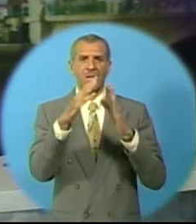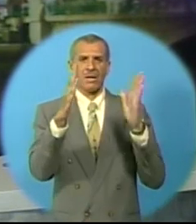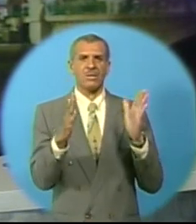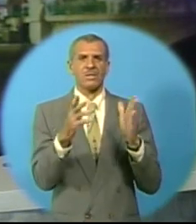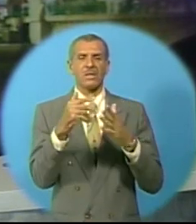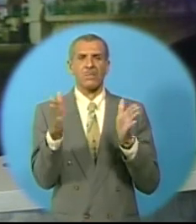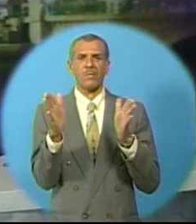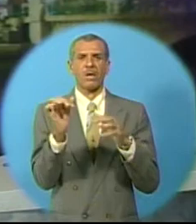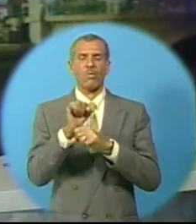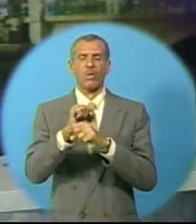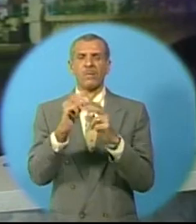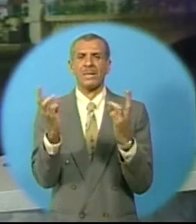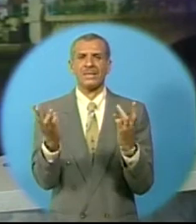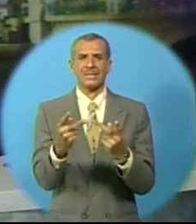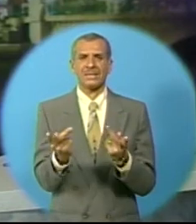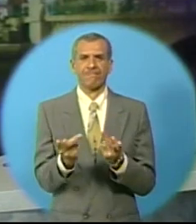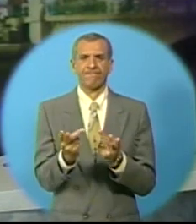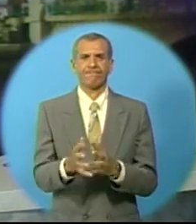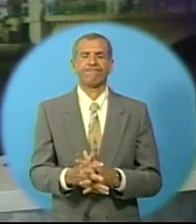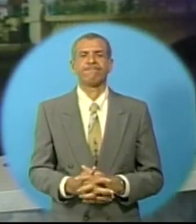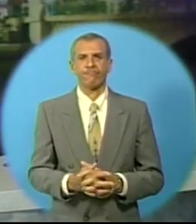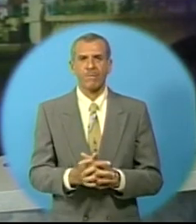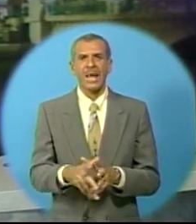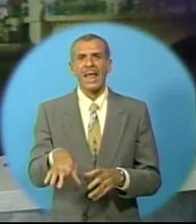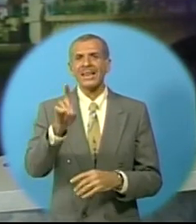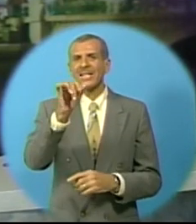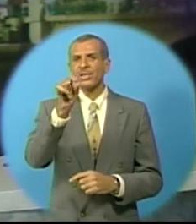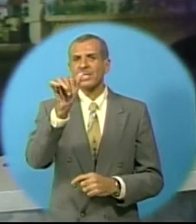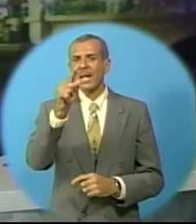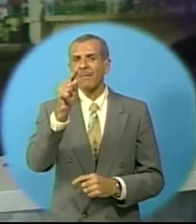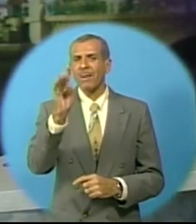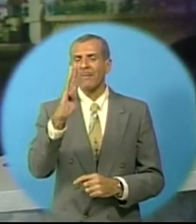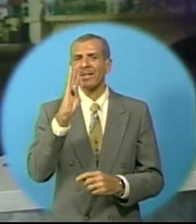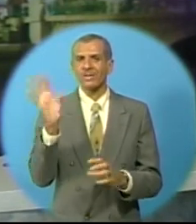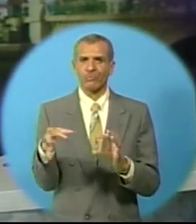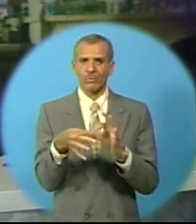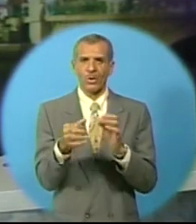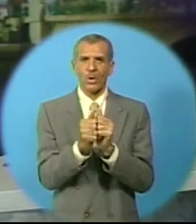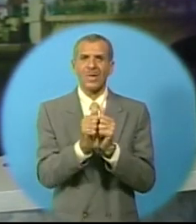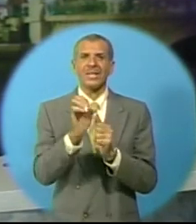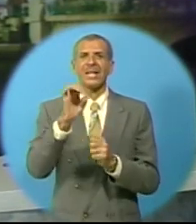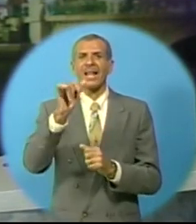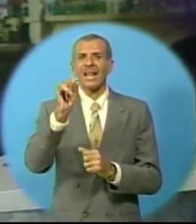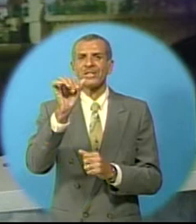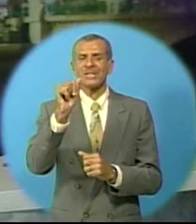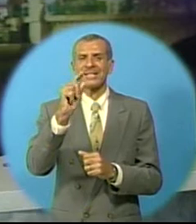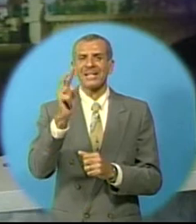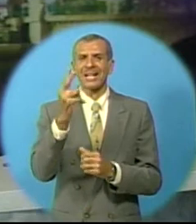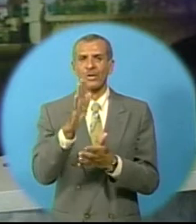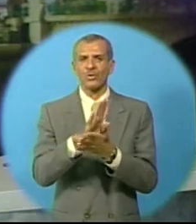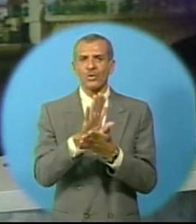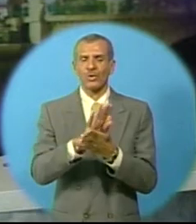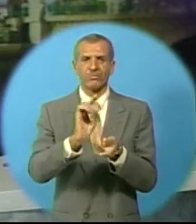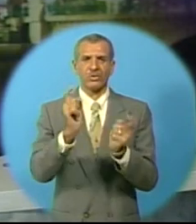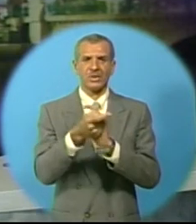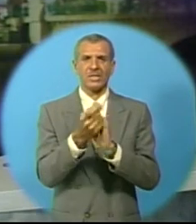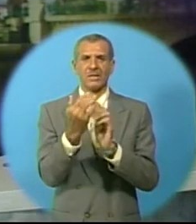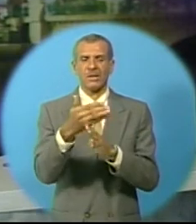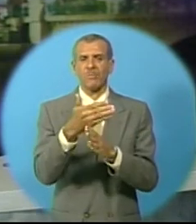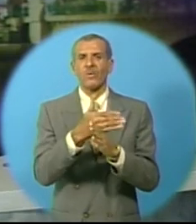public, and workplaces. Digicel Barbados has teamed up with the Ellerslie Secondary School to revamp and upgrade